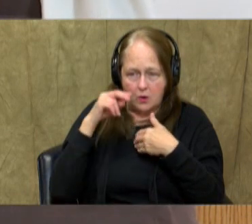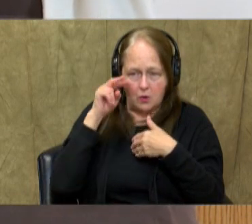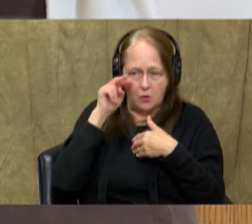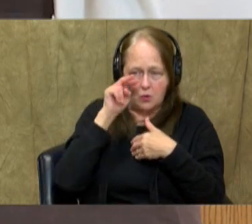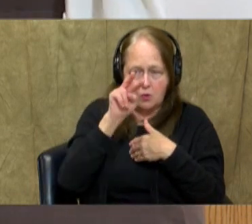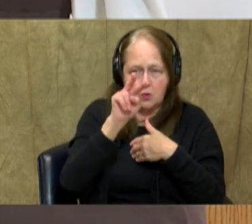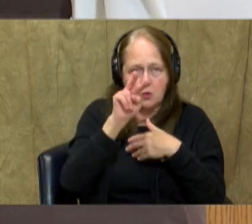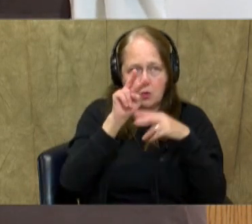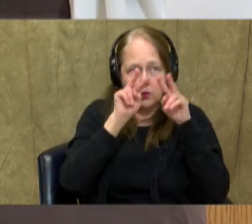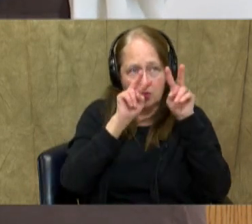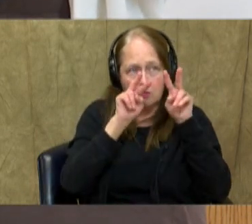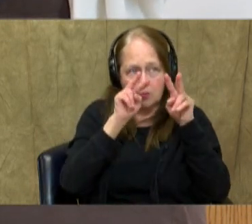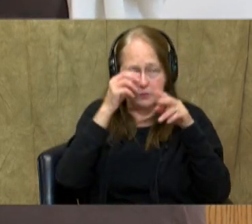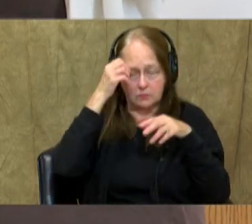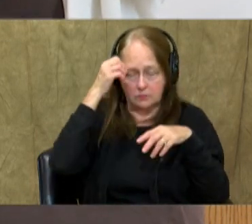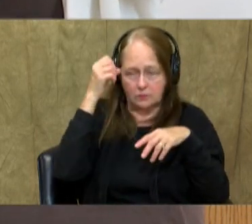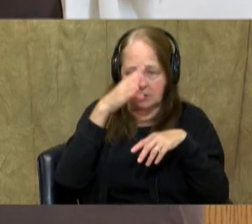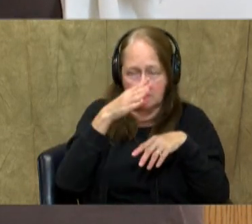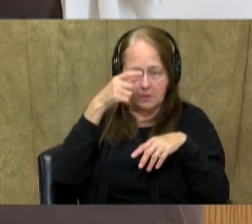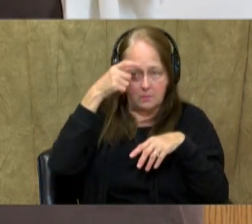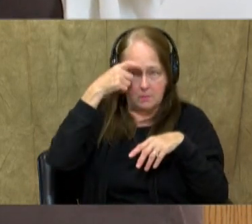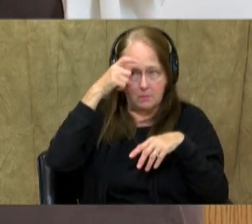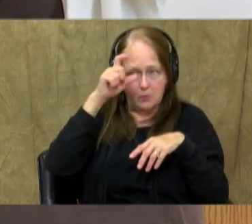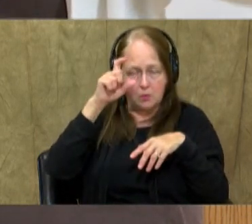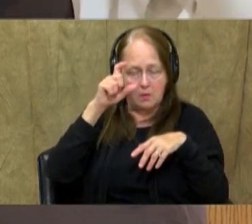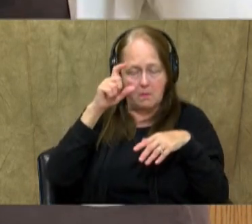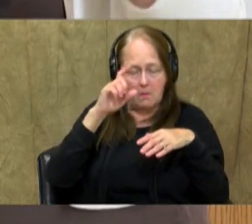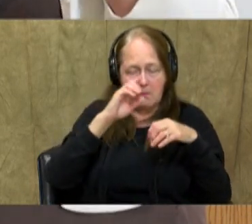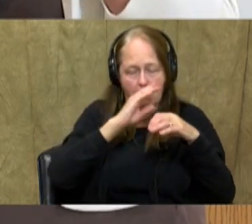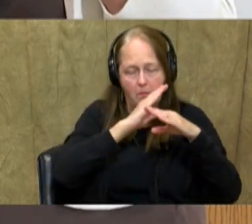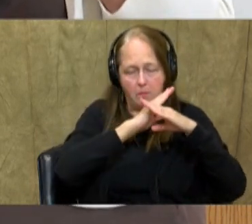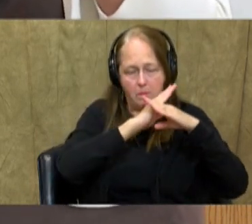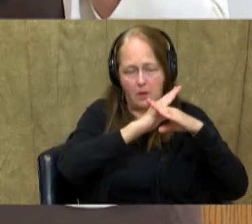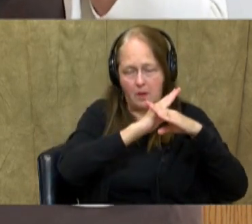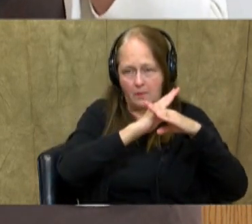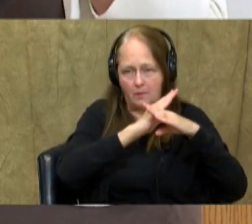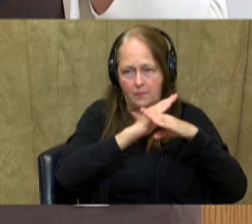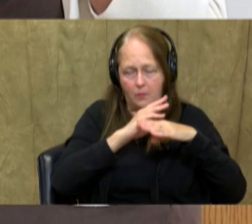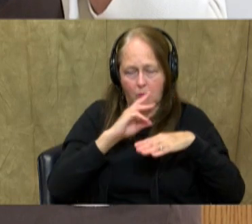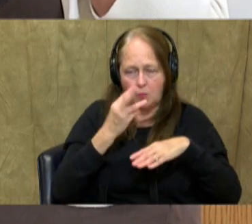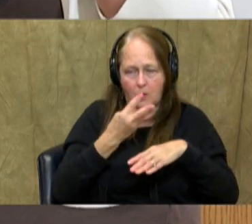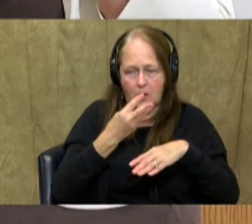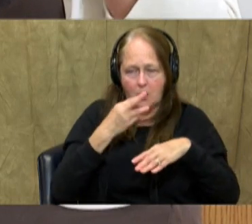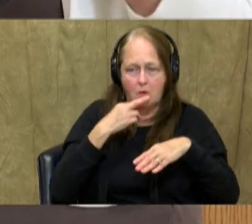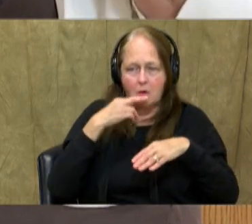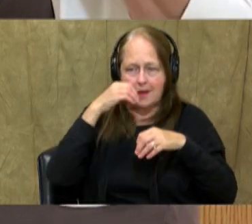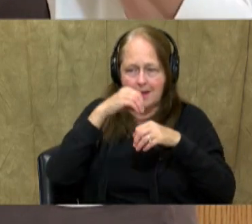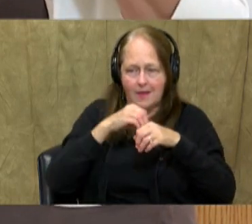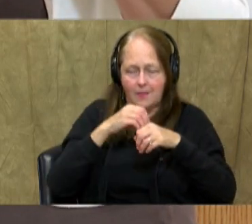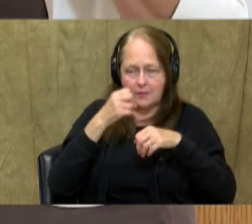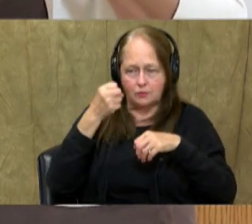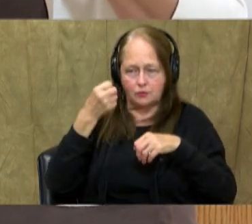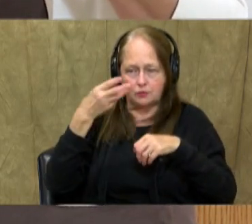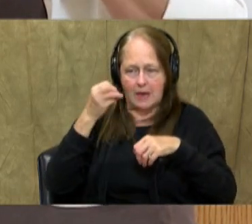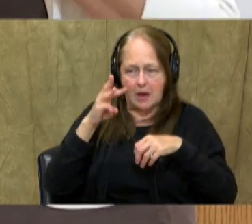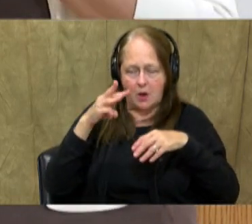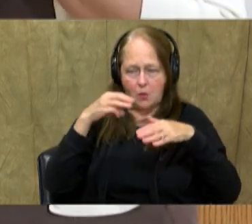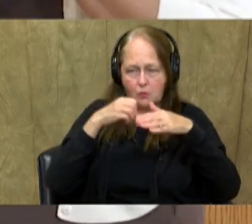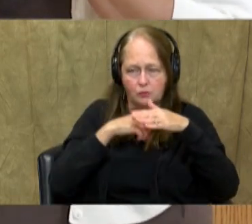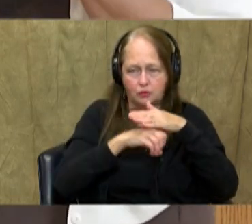the sun because the moon is blocking the sun out and we are in that shadow. They happen during the